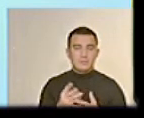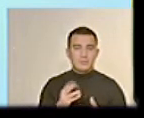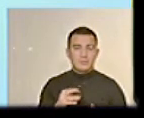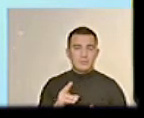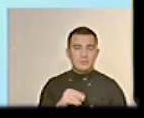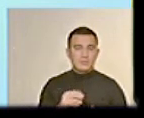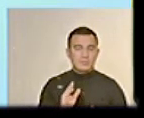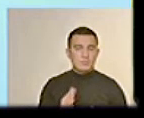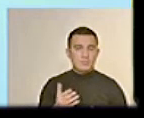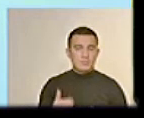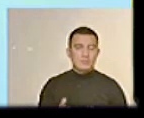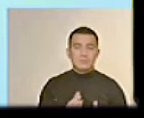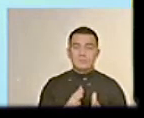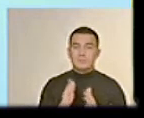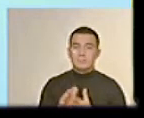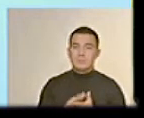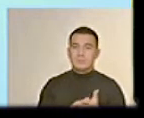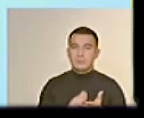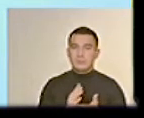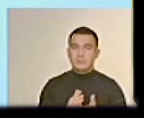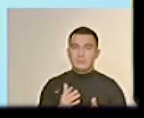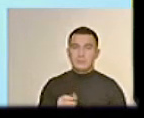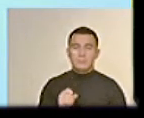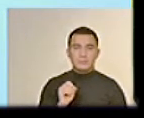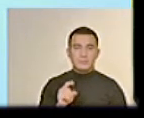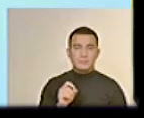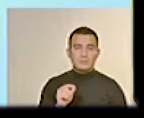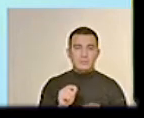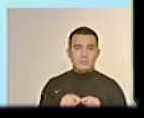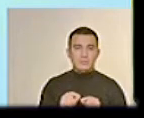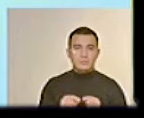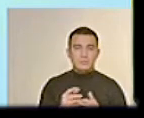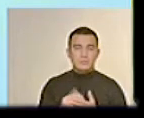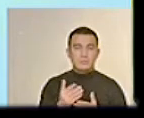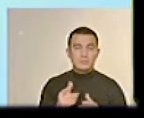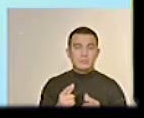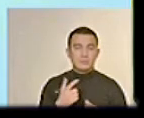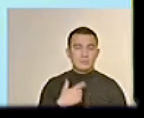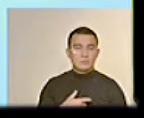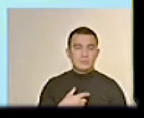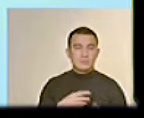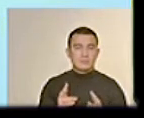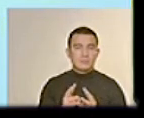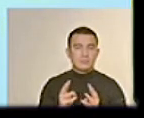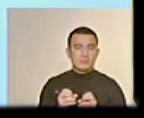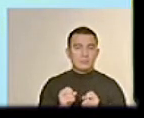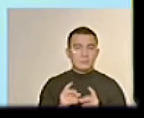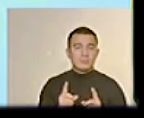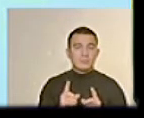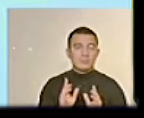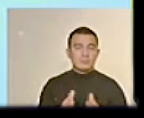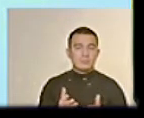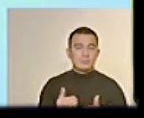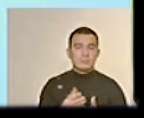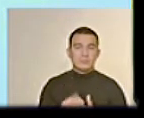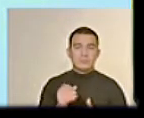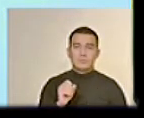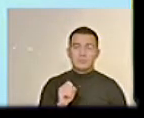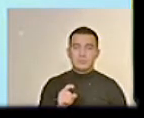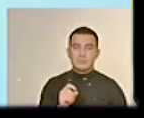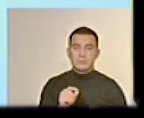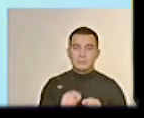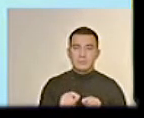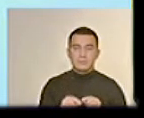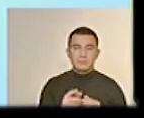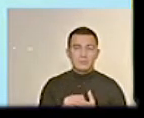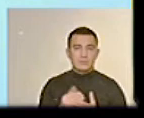qildi. Keyingi moddamiz oltin gugurtning o'zi yonganda qanday modda hosil qiladi? Oltin gugurt yonganda dastlab